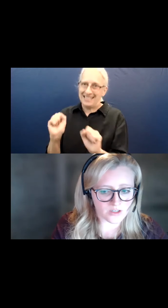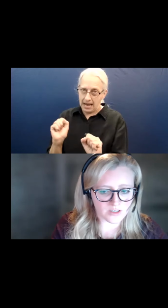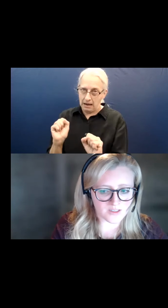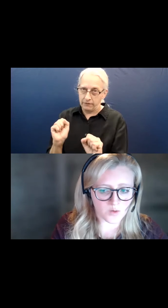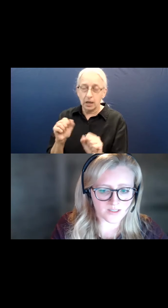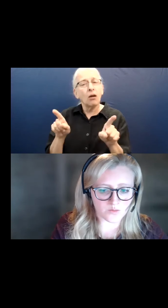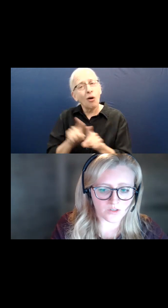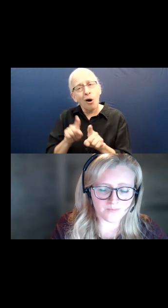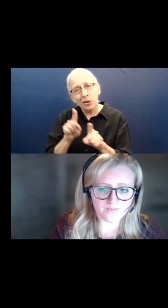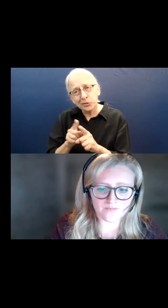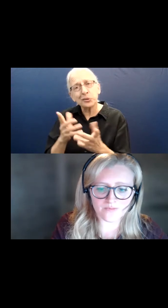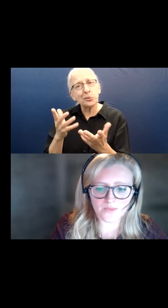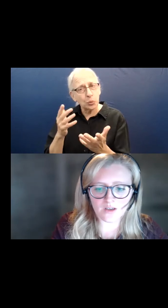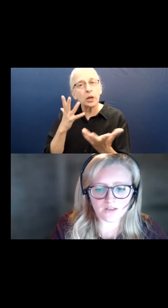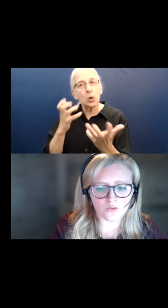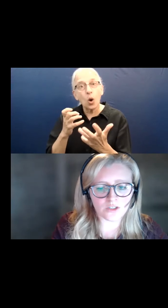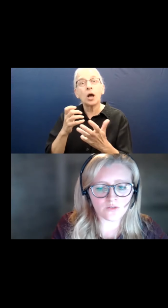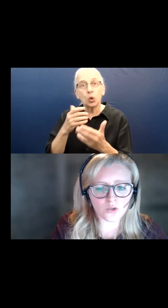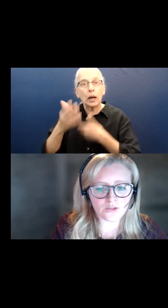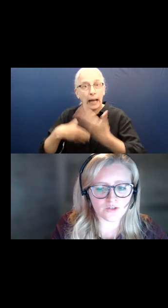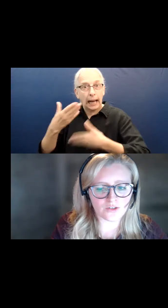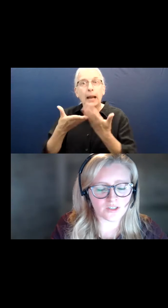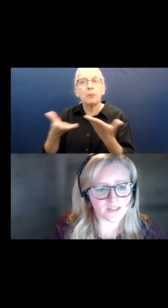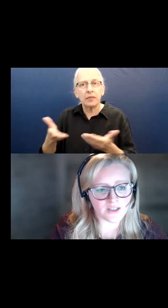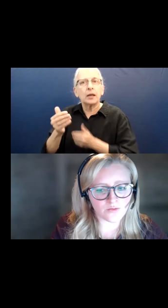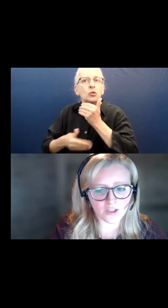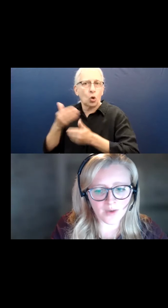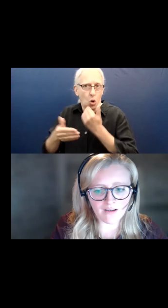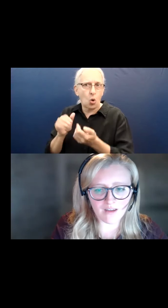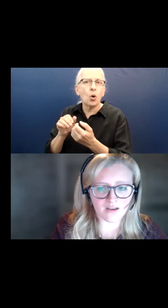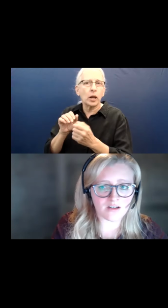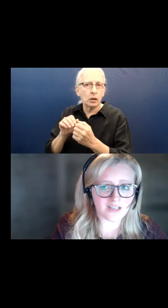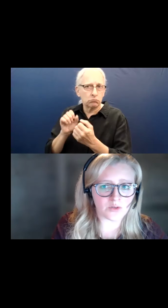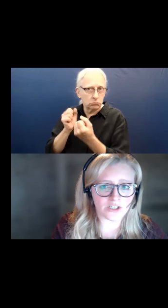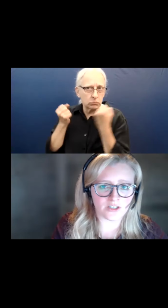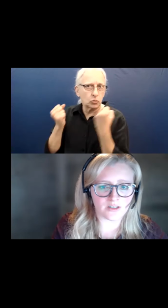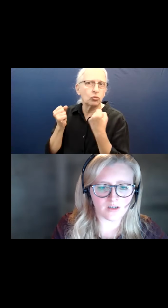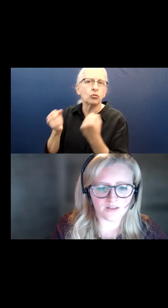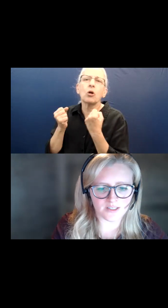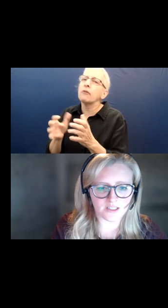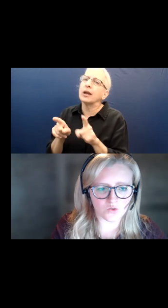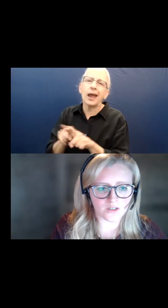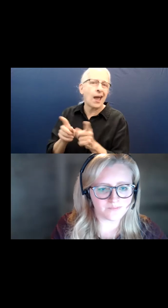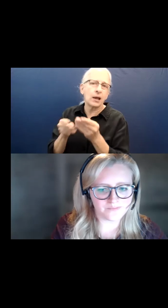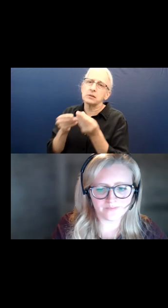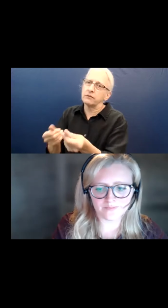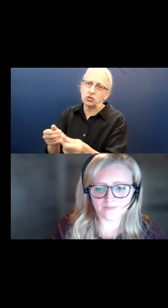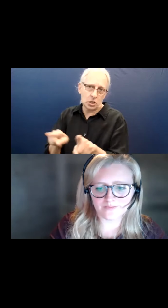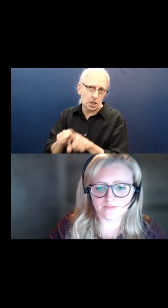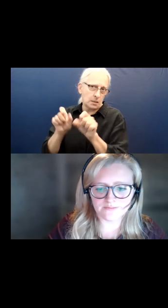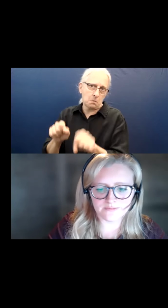as efficiently as possible. So we look forward to your continued feedback and collaboration on this detour.